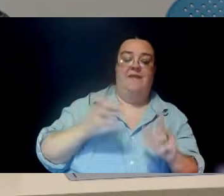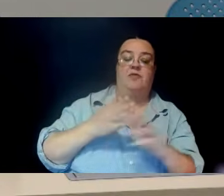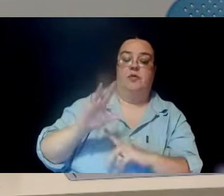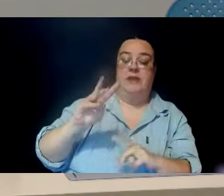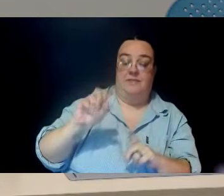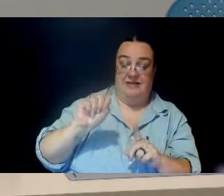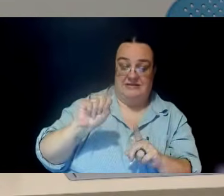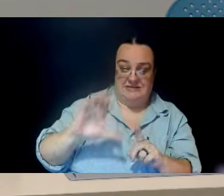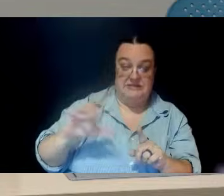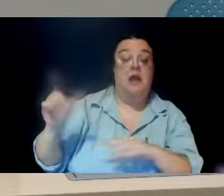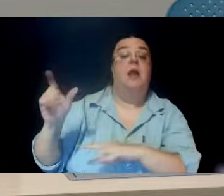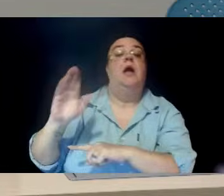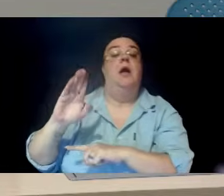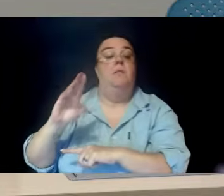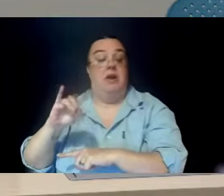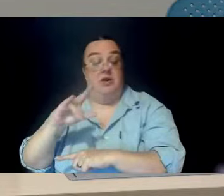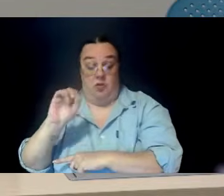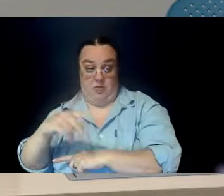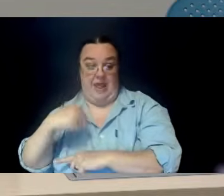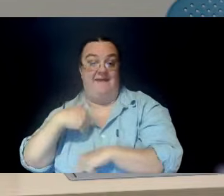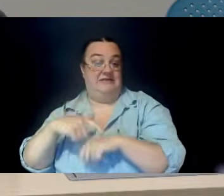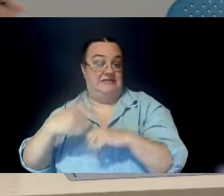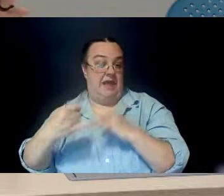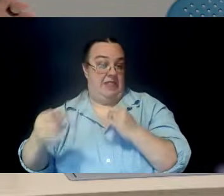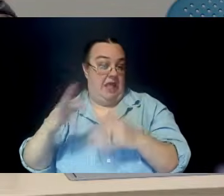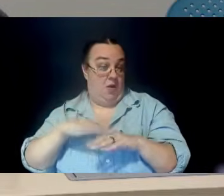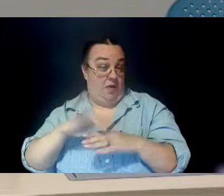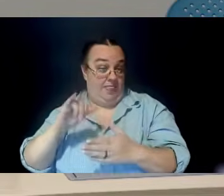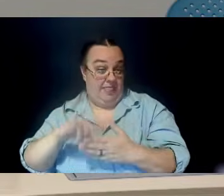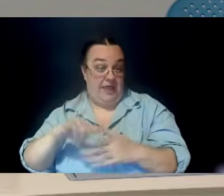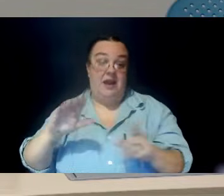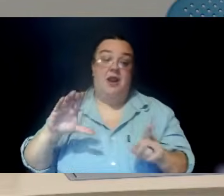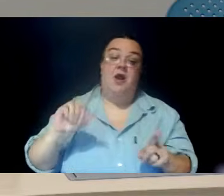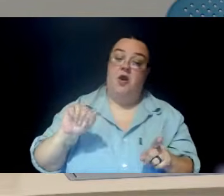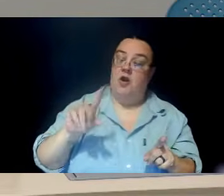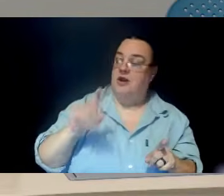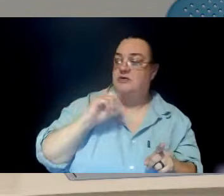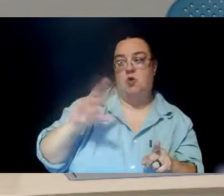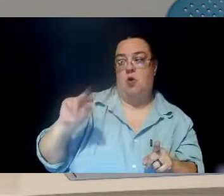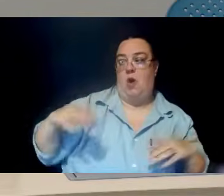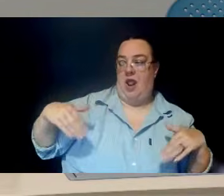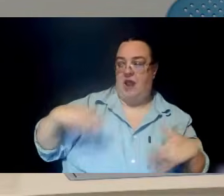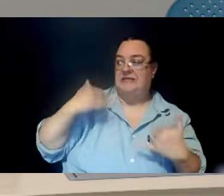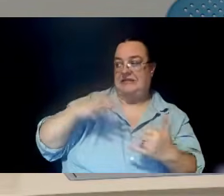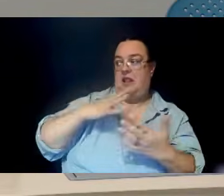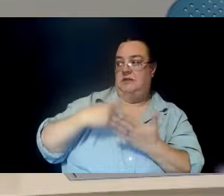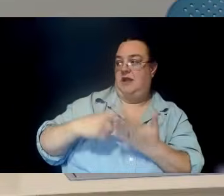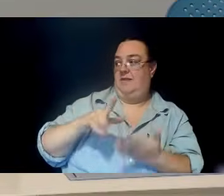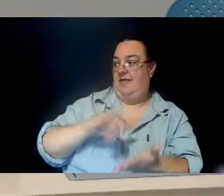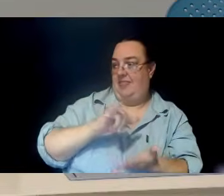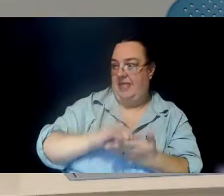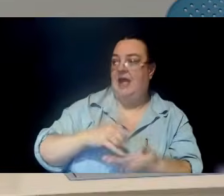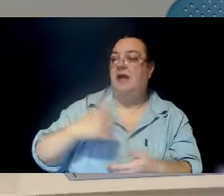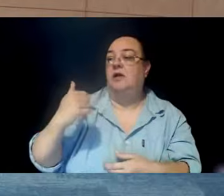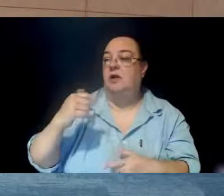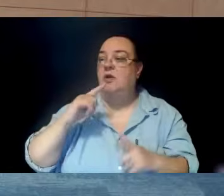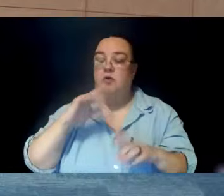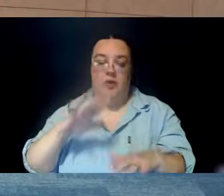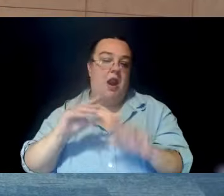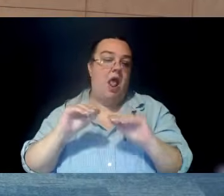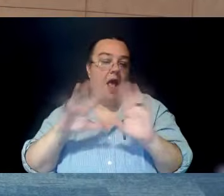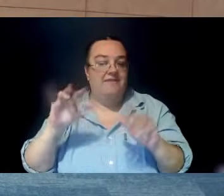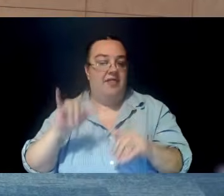timeline on that? No, not yet. We're still in that discussion. Yeah, great. And obviously, that road has